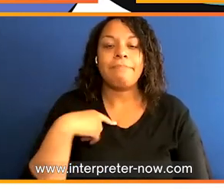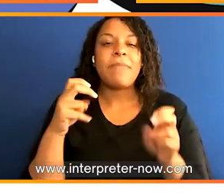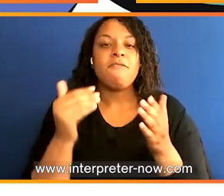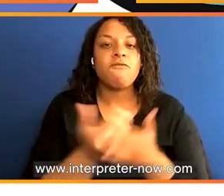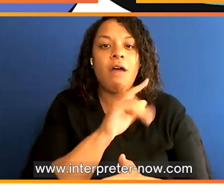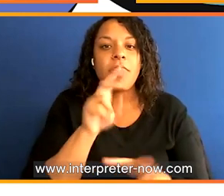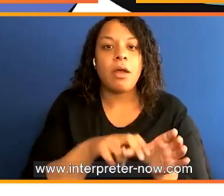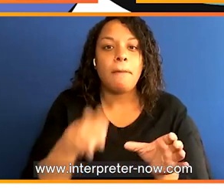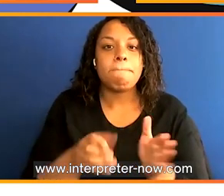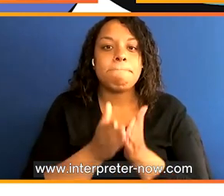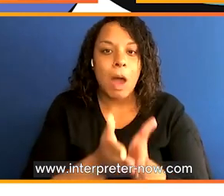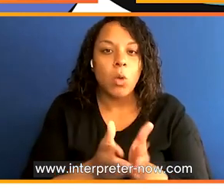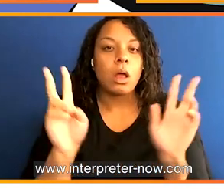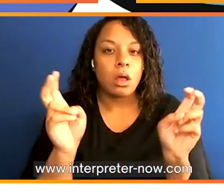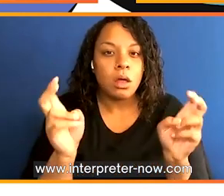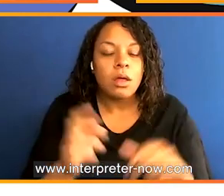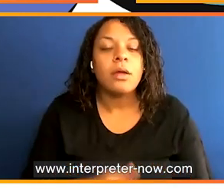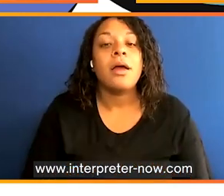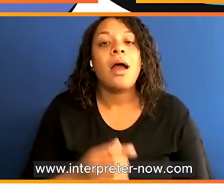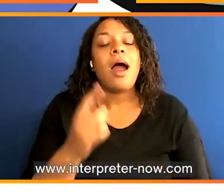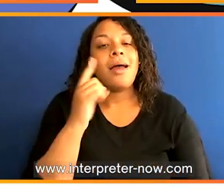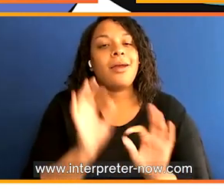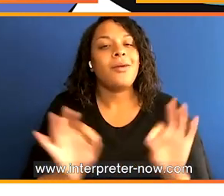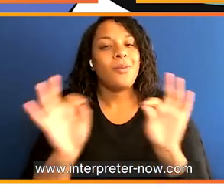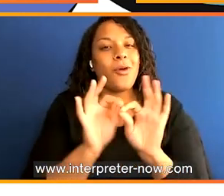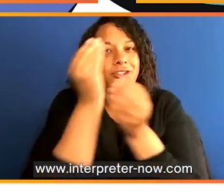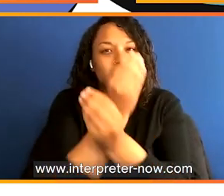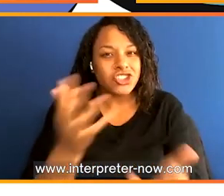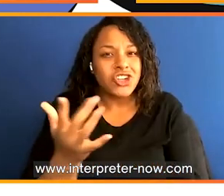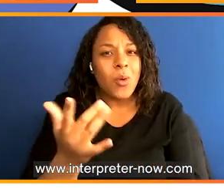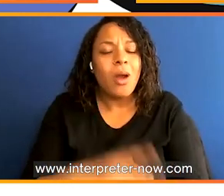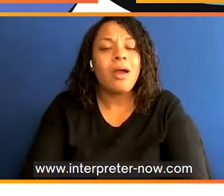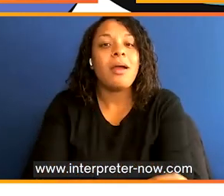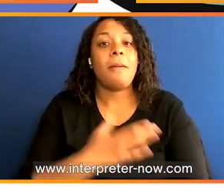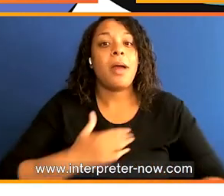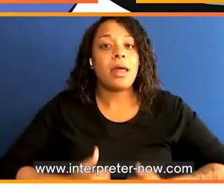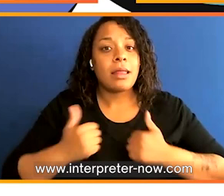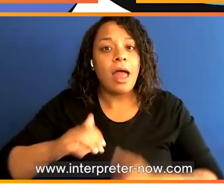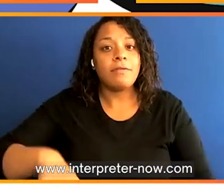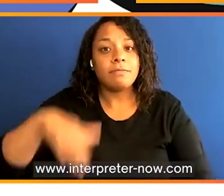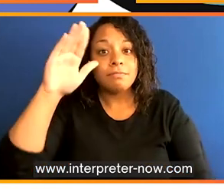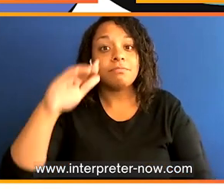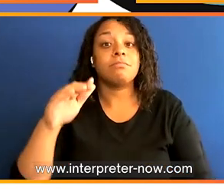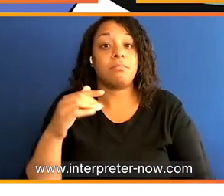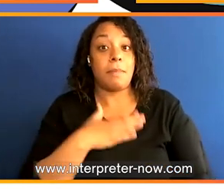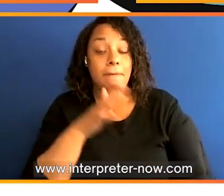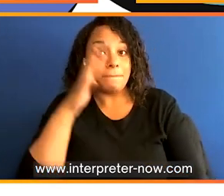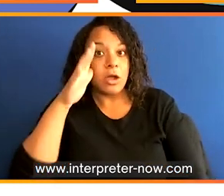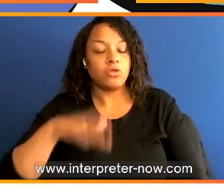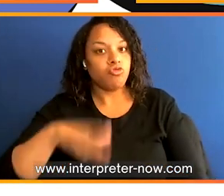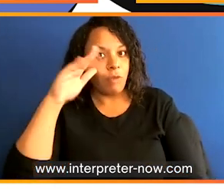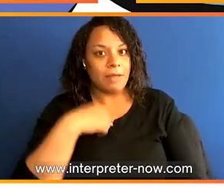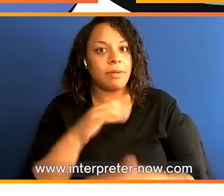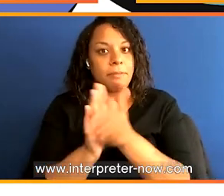it's really important to share that because I feel like my entire life, although I was raised to be a doctor, my parents really wanted me to